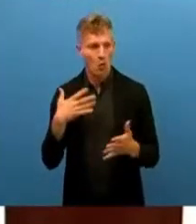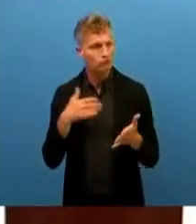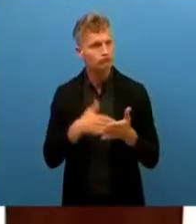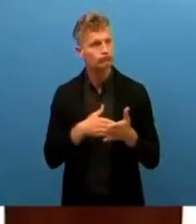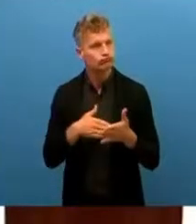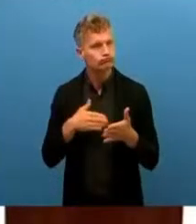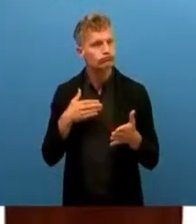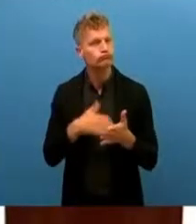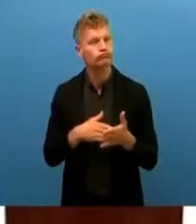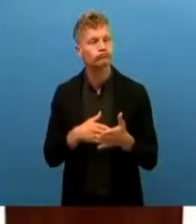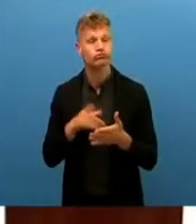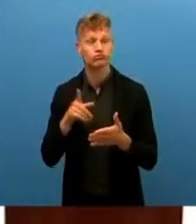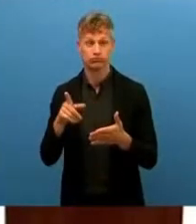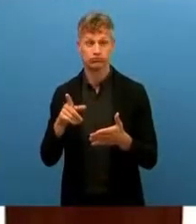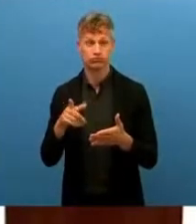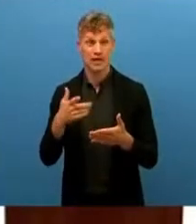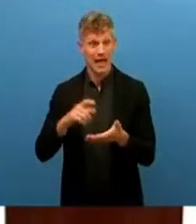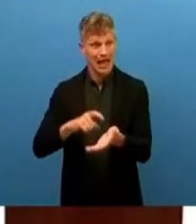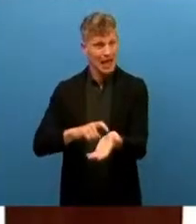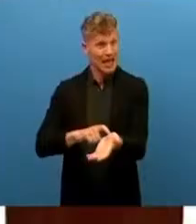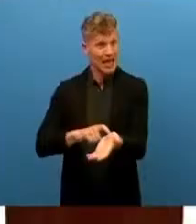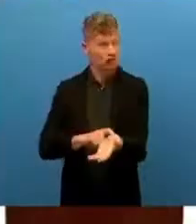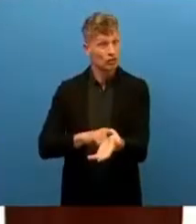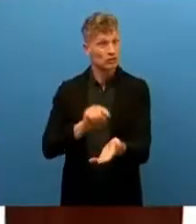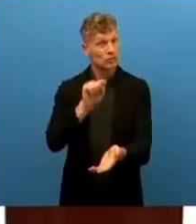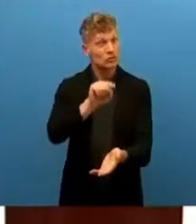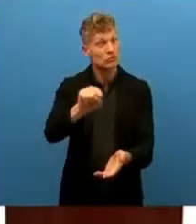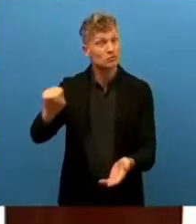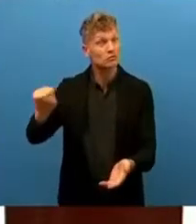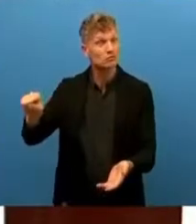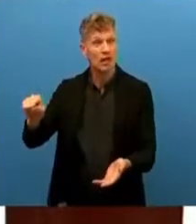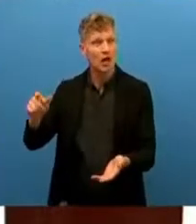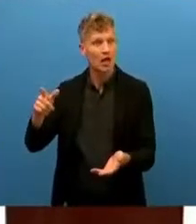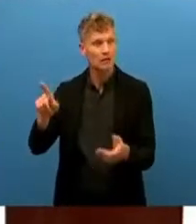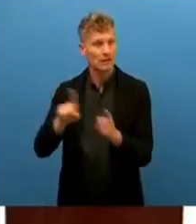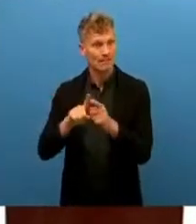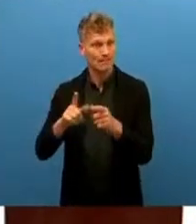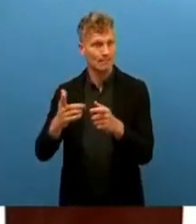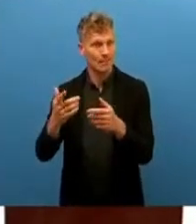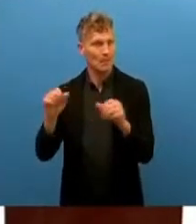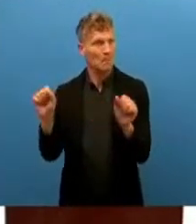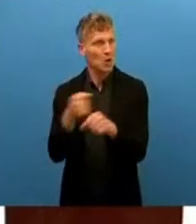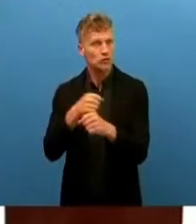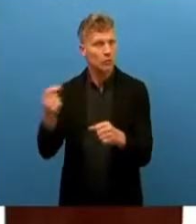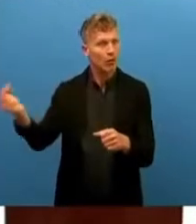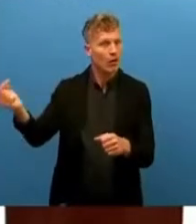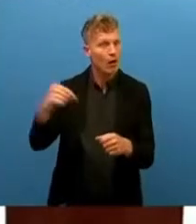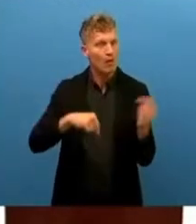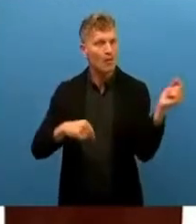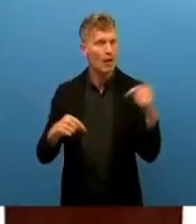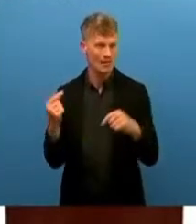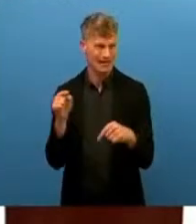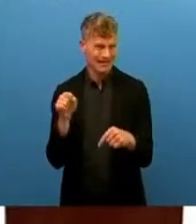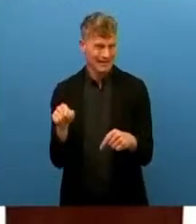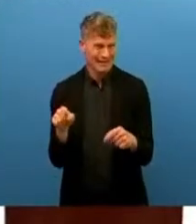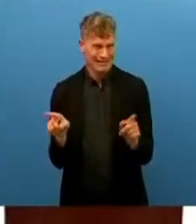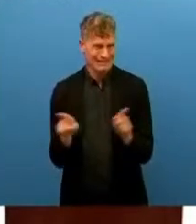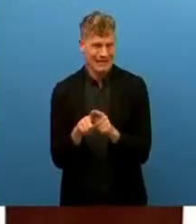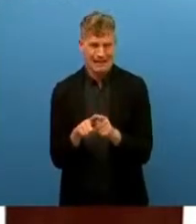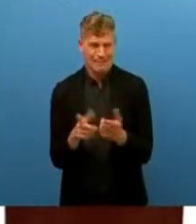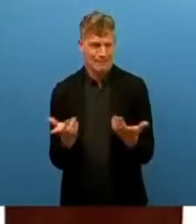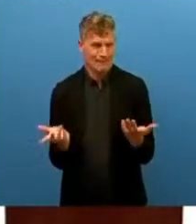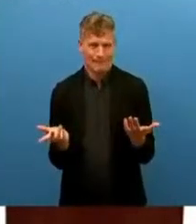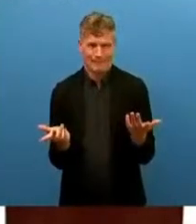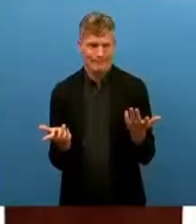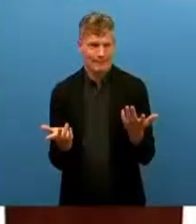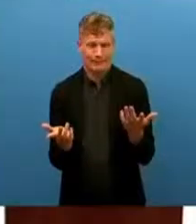indigenous peoples are excluded from these critical spaces, it undermines the very purpose of EMRIP and